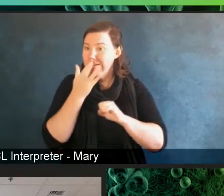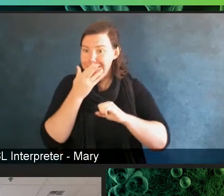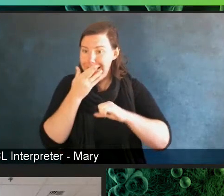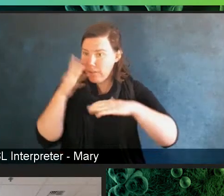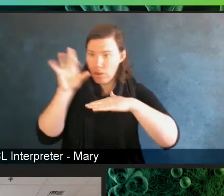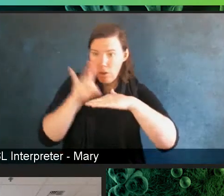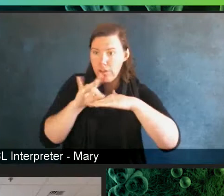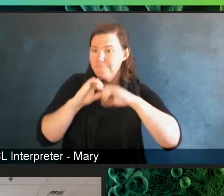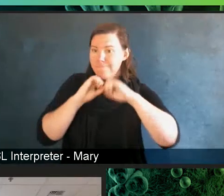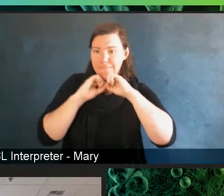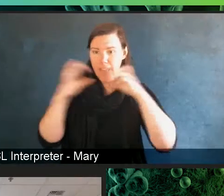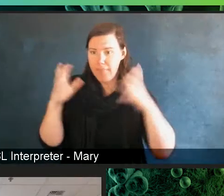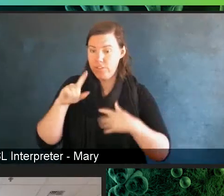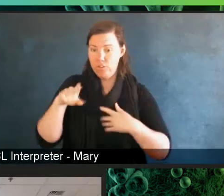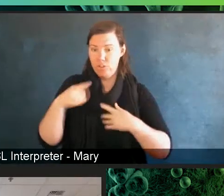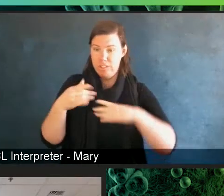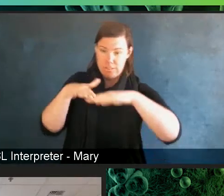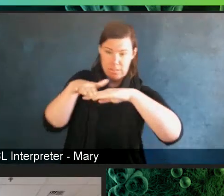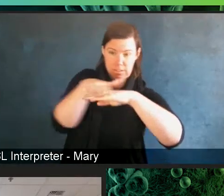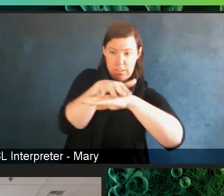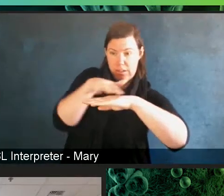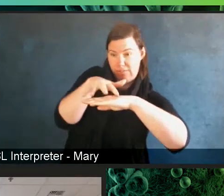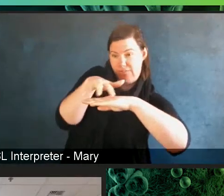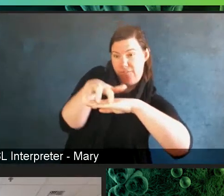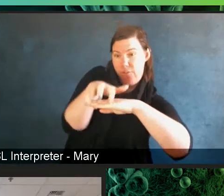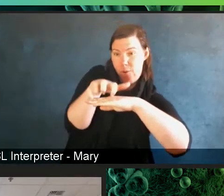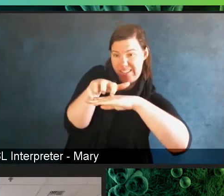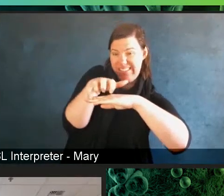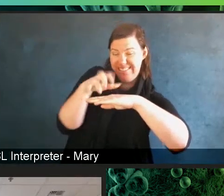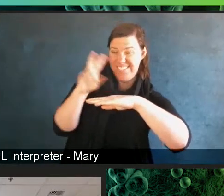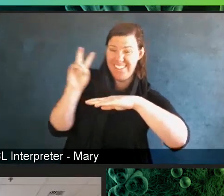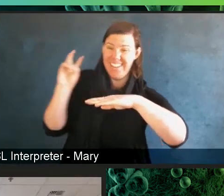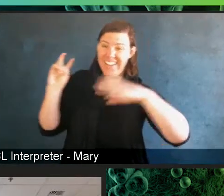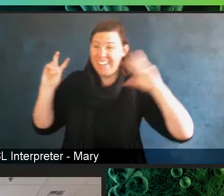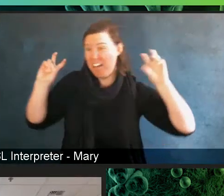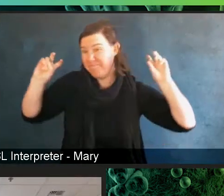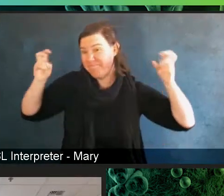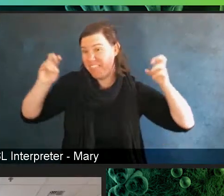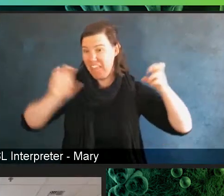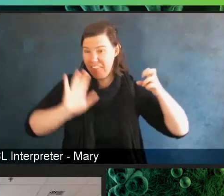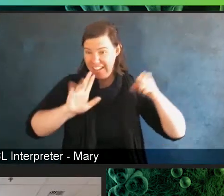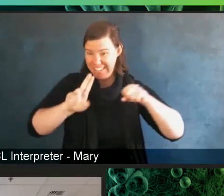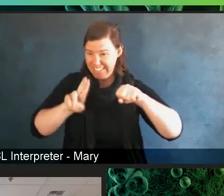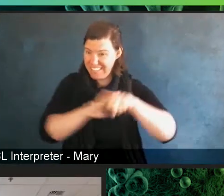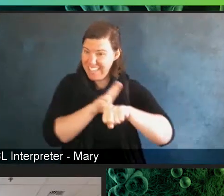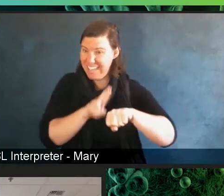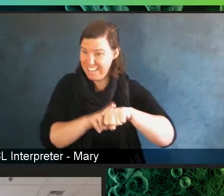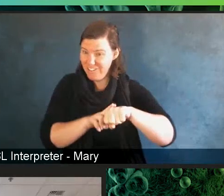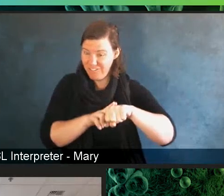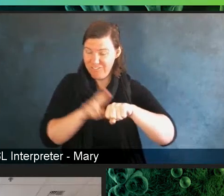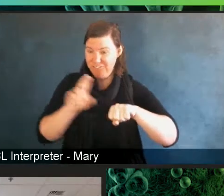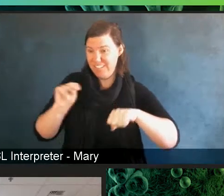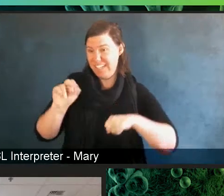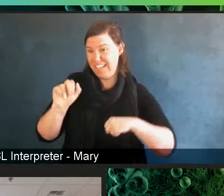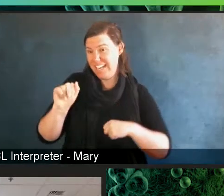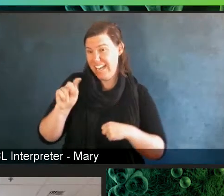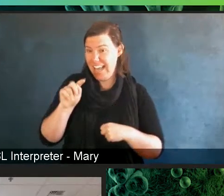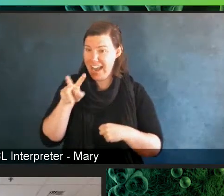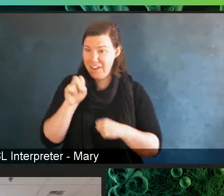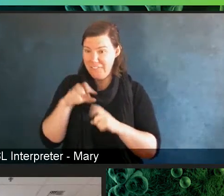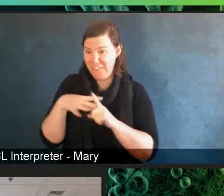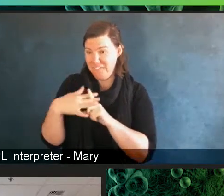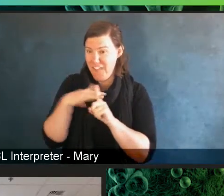which is kind of like a native environment. And then I guess this leads to the question of, well, why do you want to look at a protein in this native